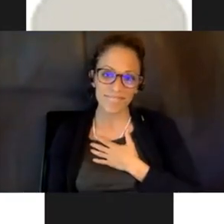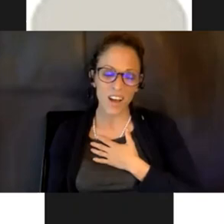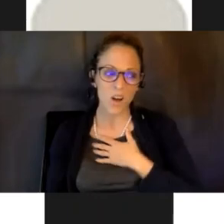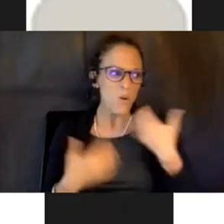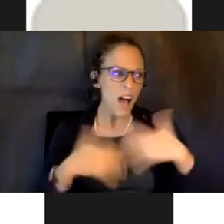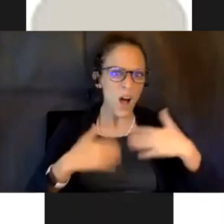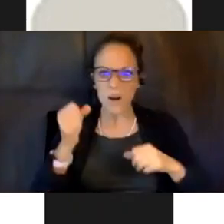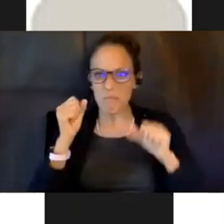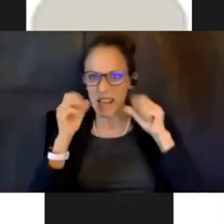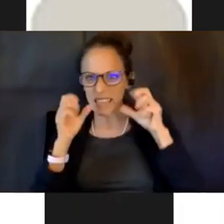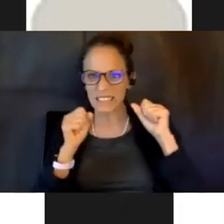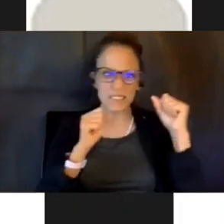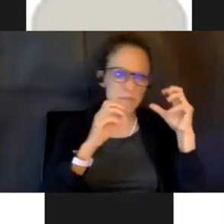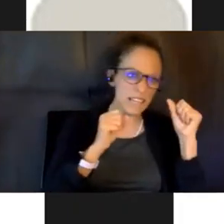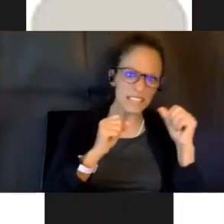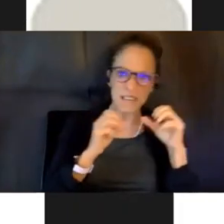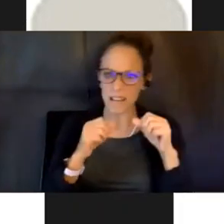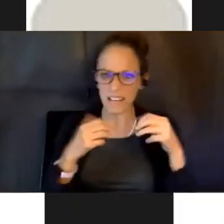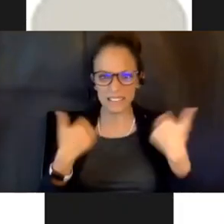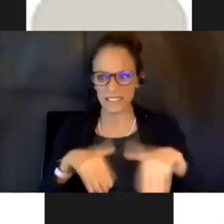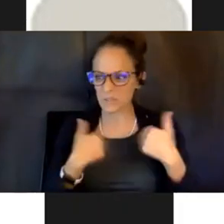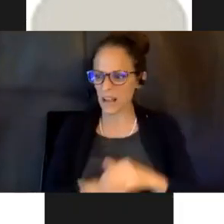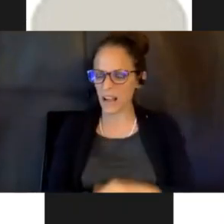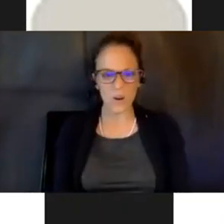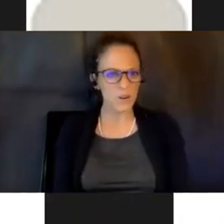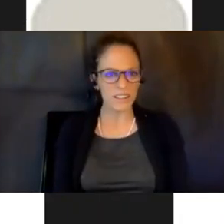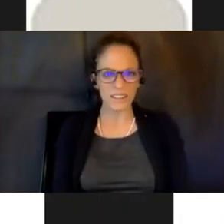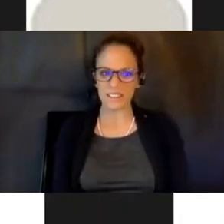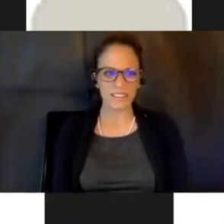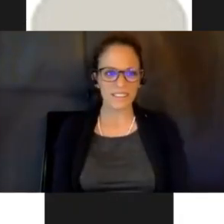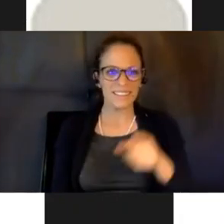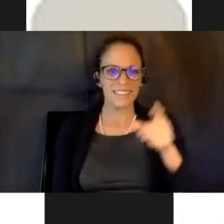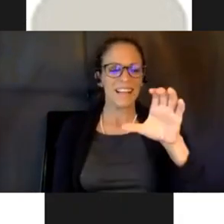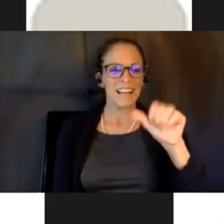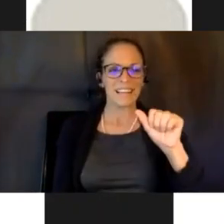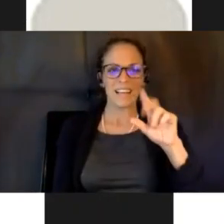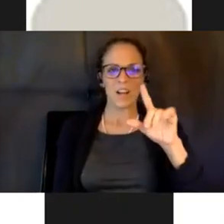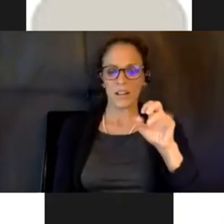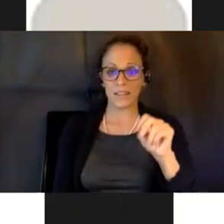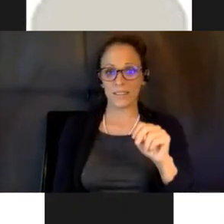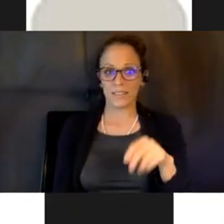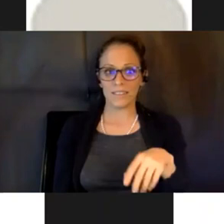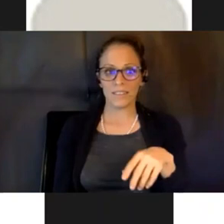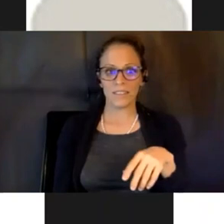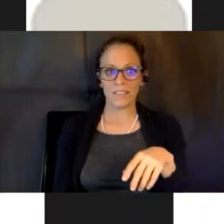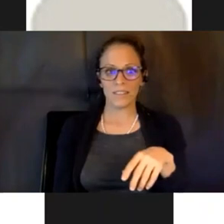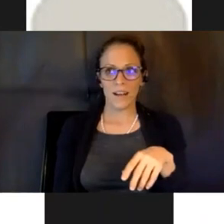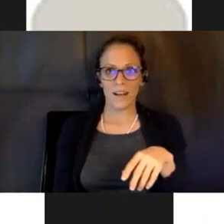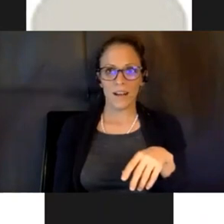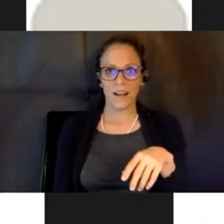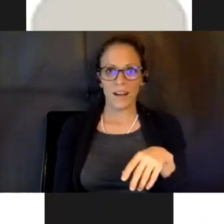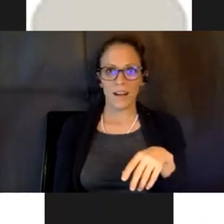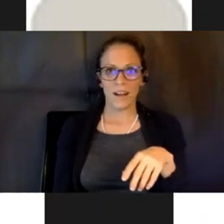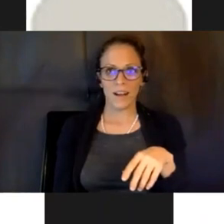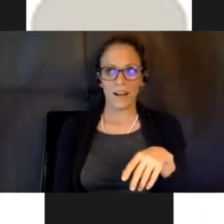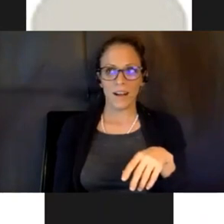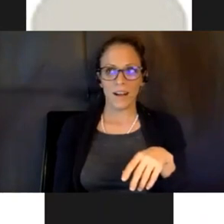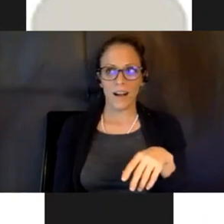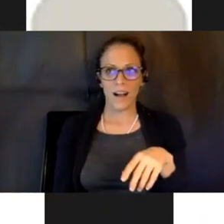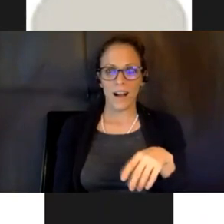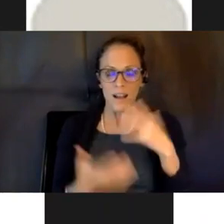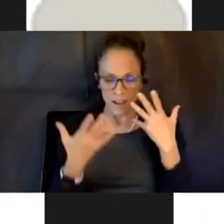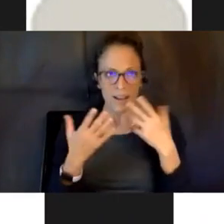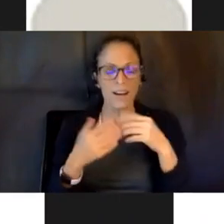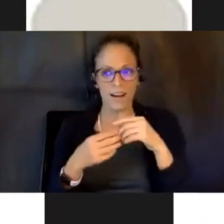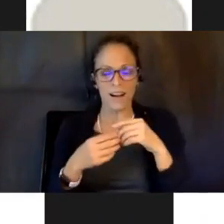I have to now write the thing. You know, I have four things. Hello. But because of the pandemic and the way